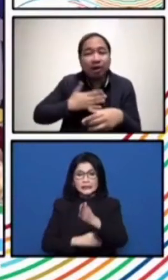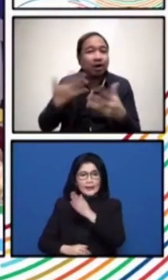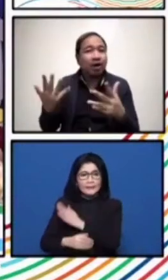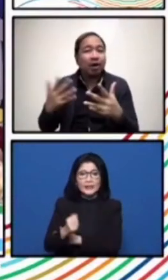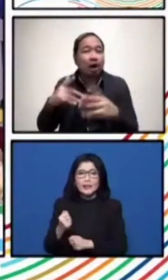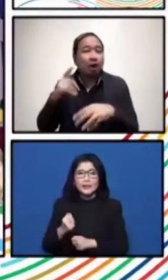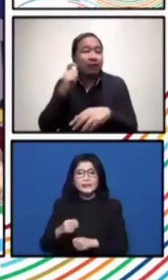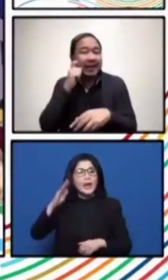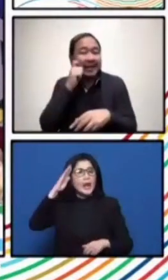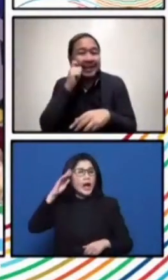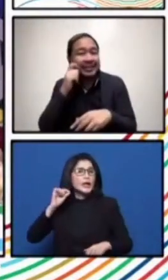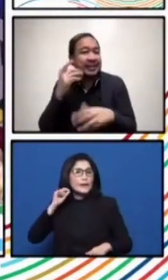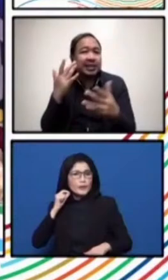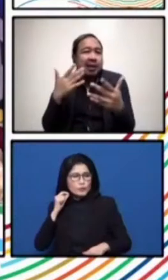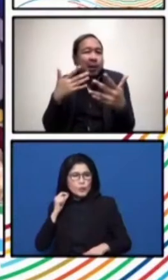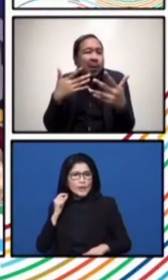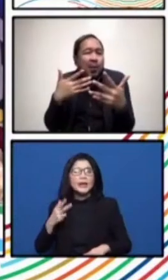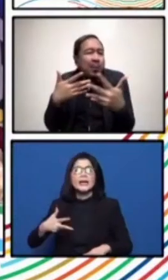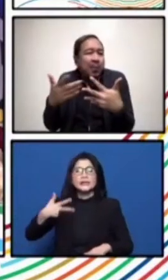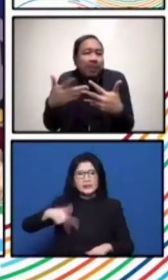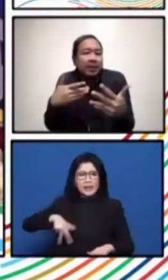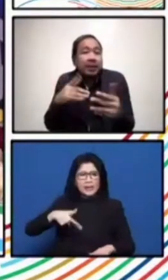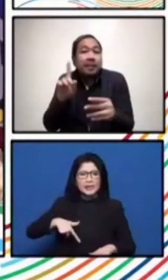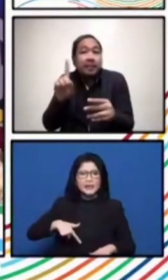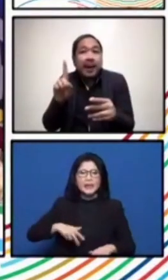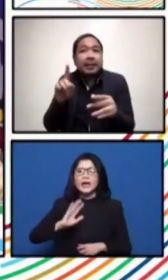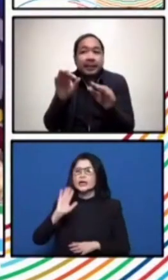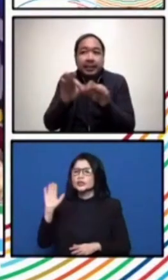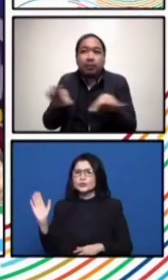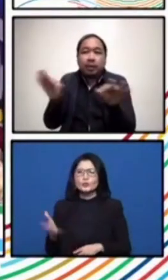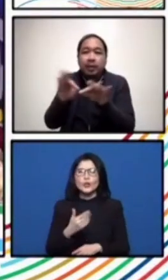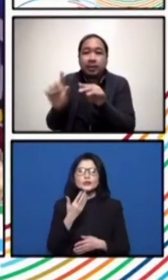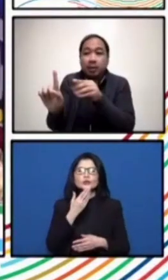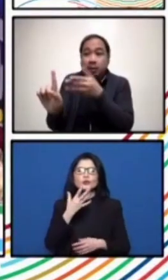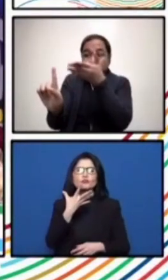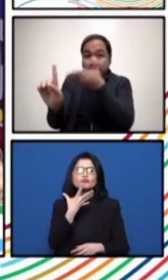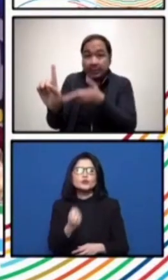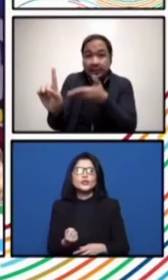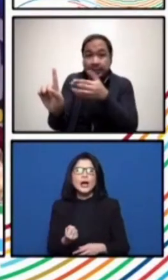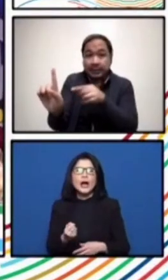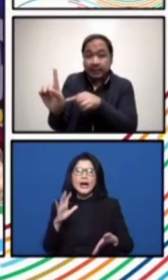is so it's more a person-centric approach where we see